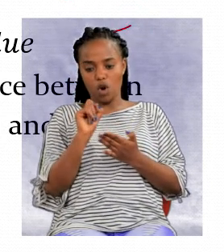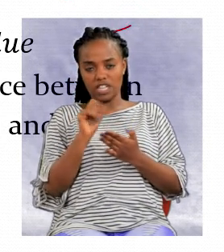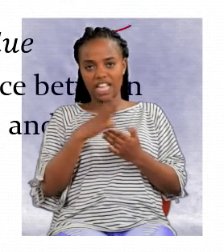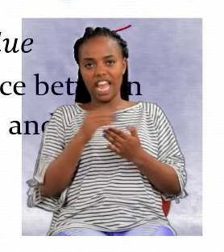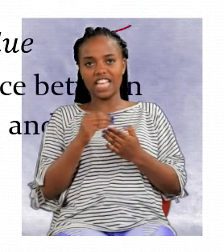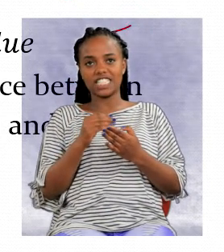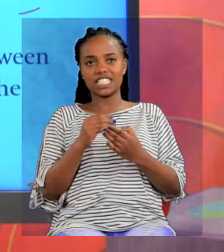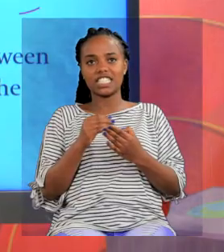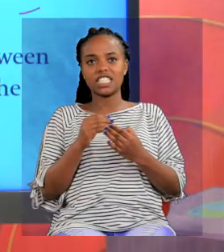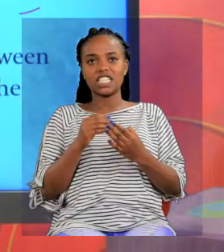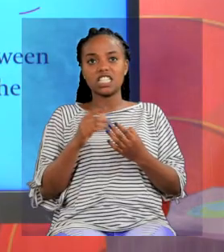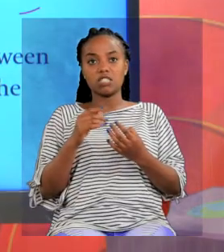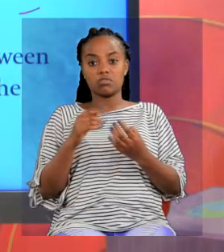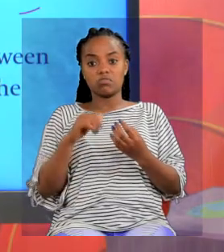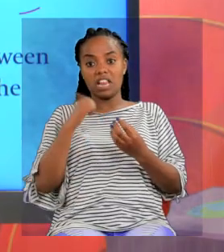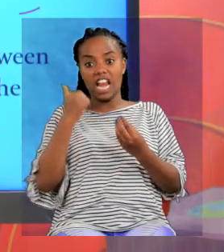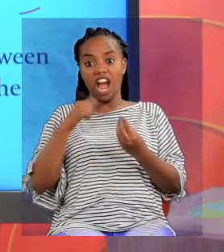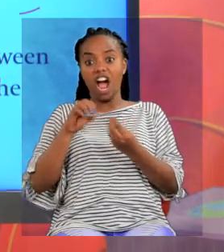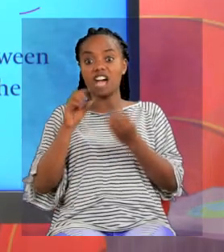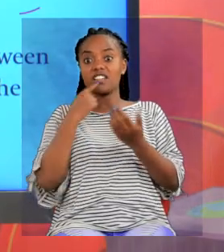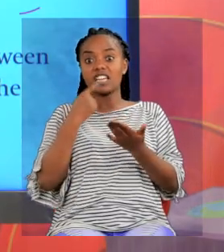if take these two, if you see these two,